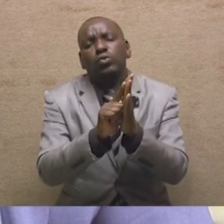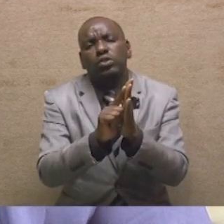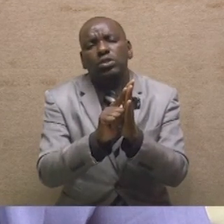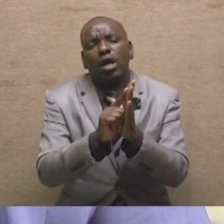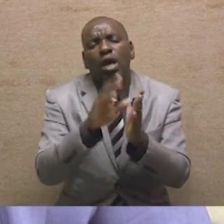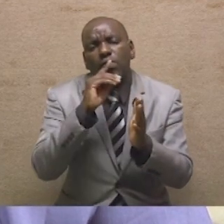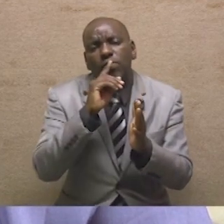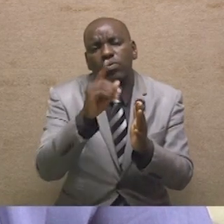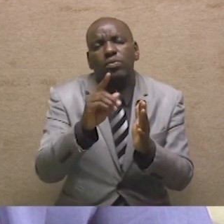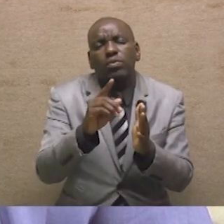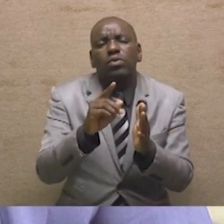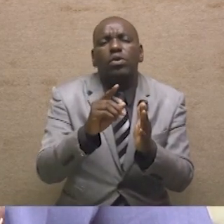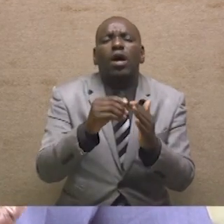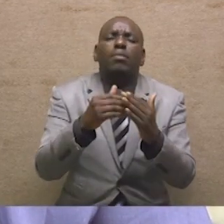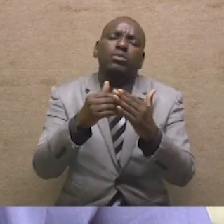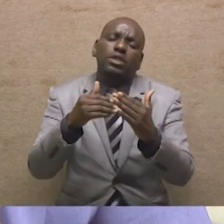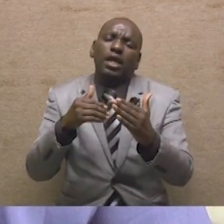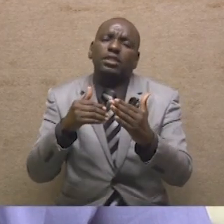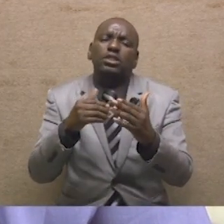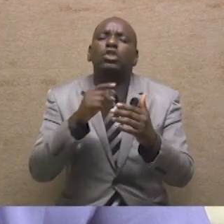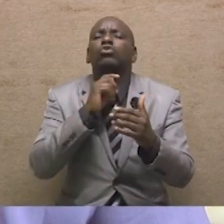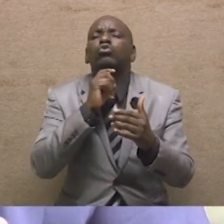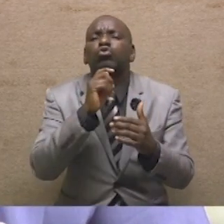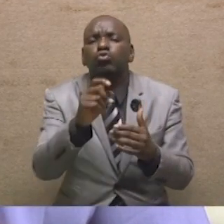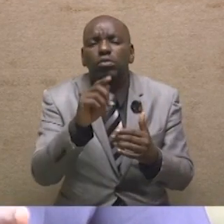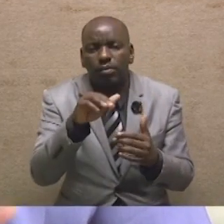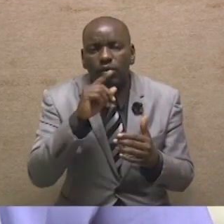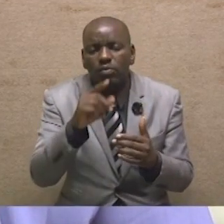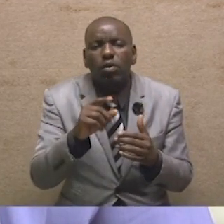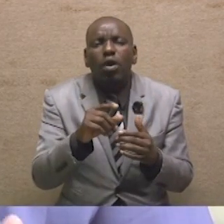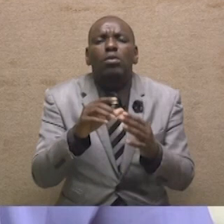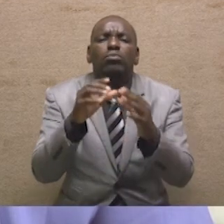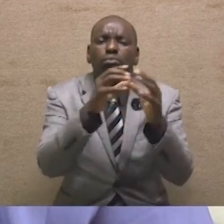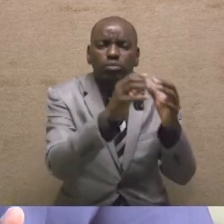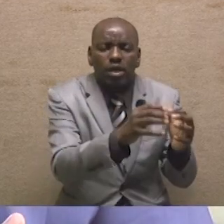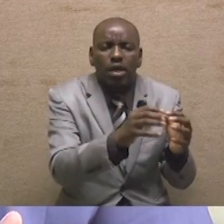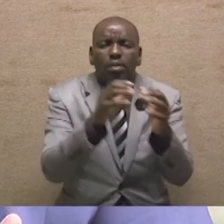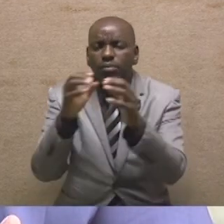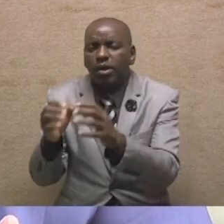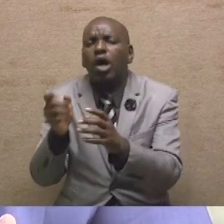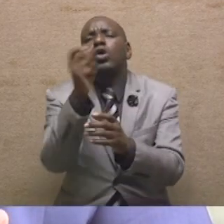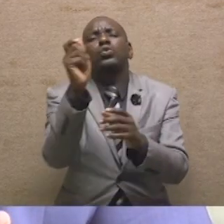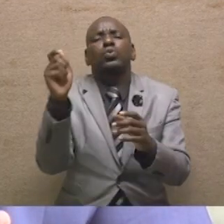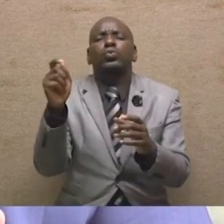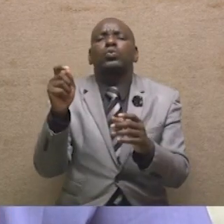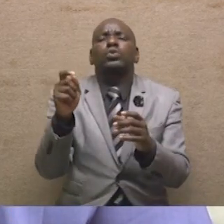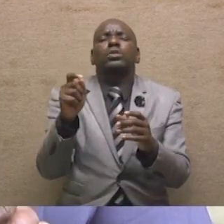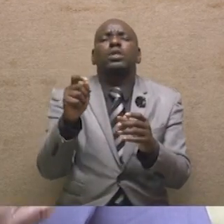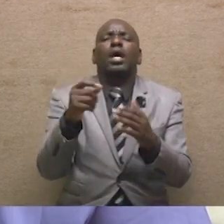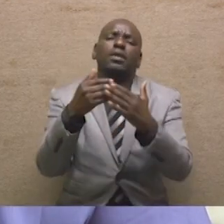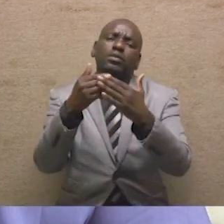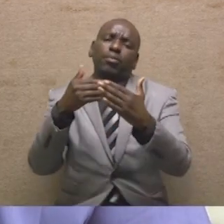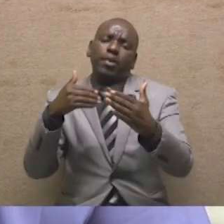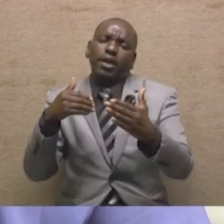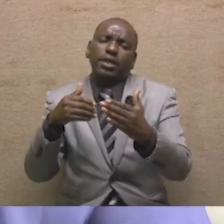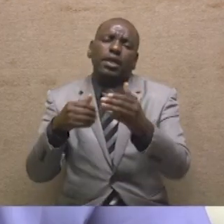legislation always lags behind reality. That categorization of schools is actually